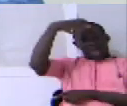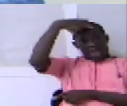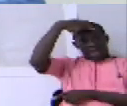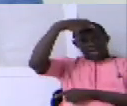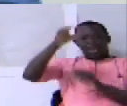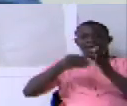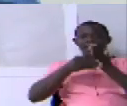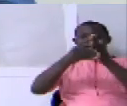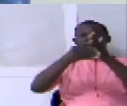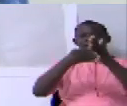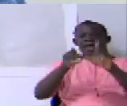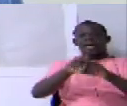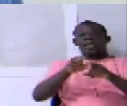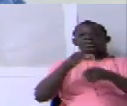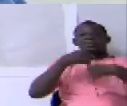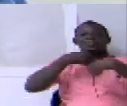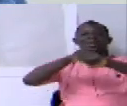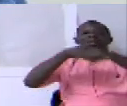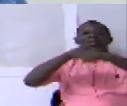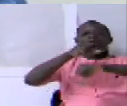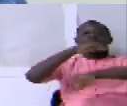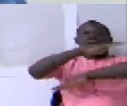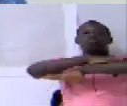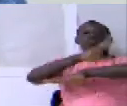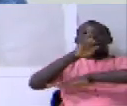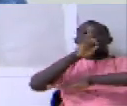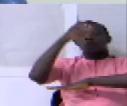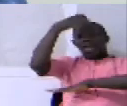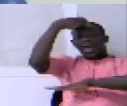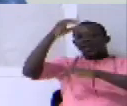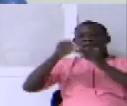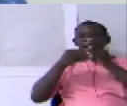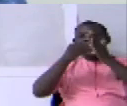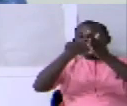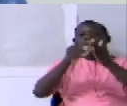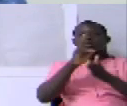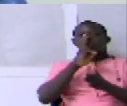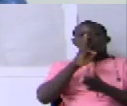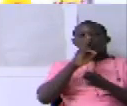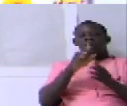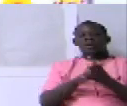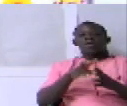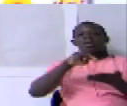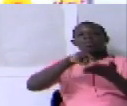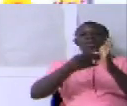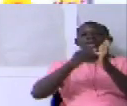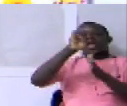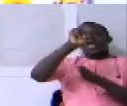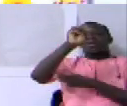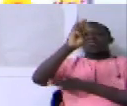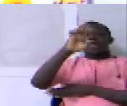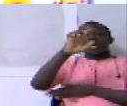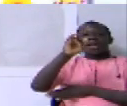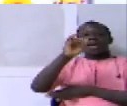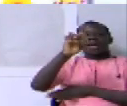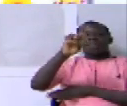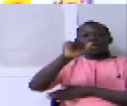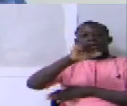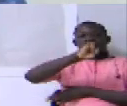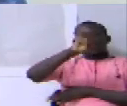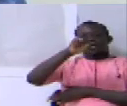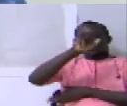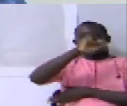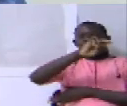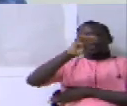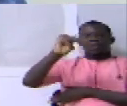of the training school at the time? Wotembo jumalo nkarambugu nyina nyaton koti. Ibrahim Ajame, commissioner. Ibrahim Ajame, commissioner. Could